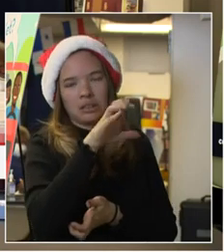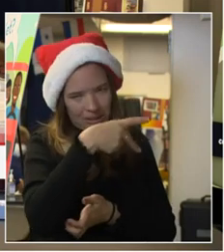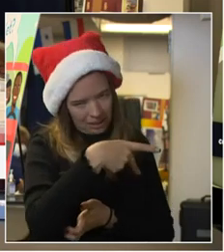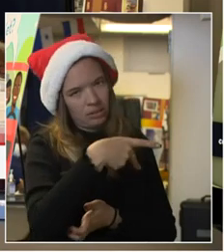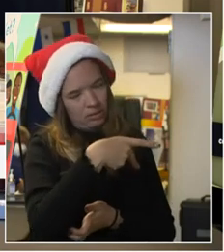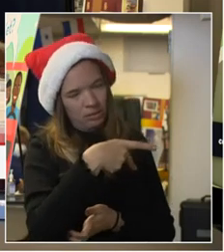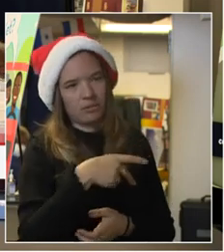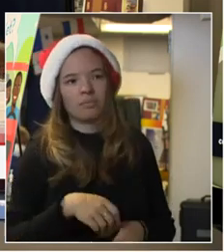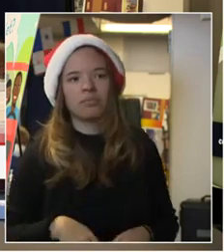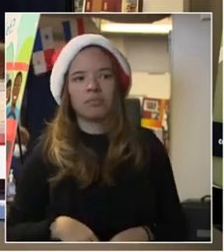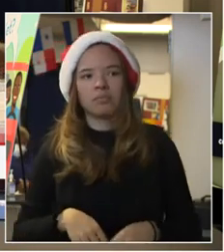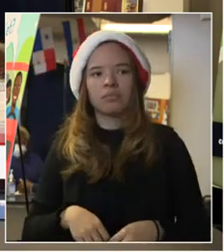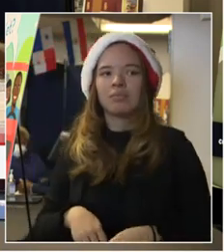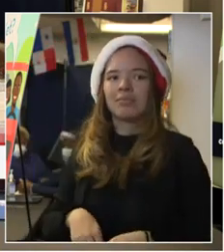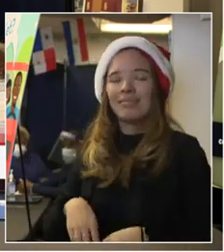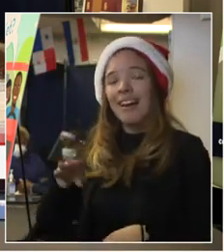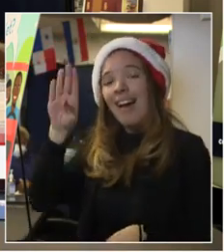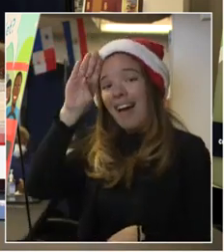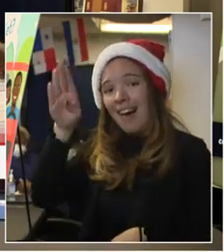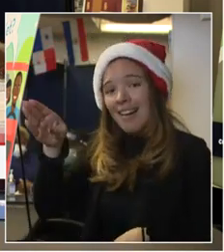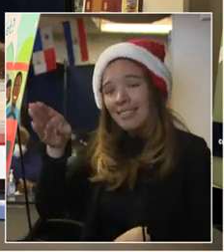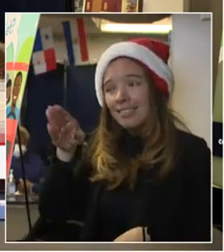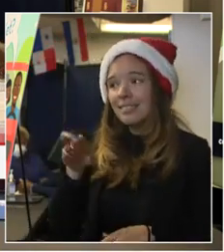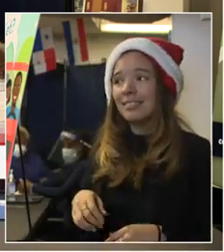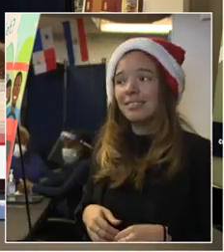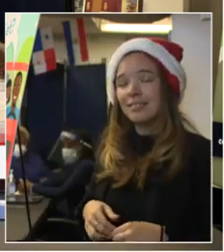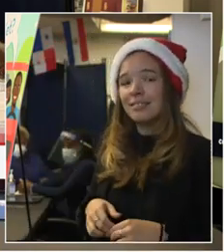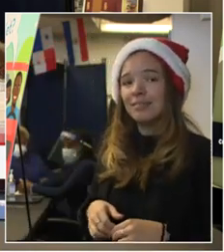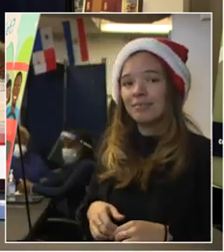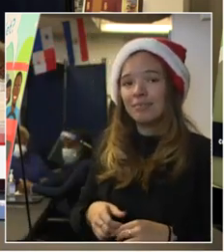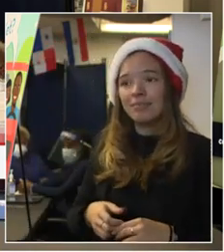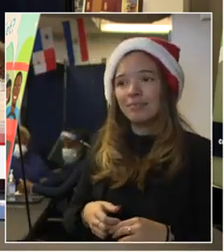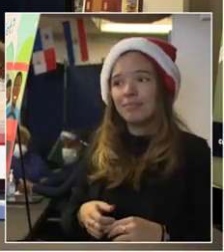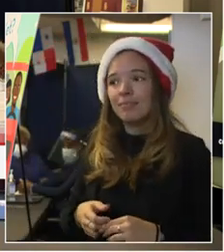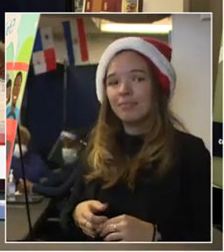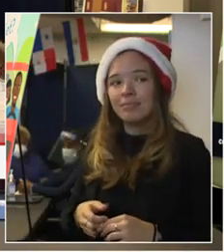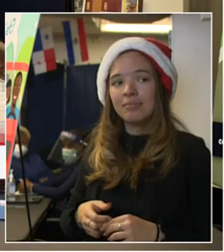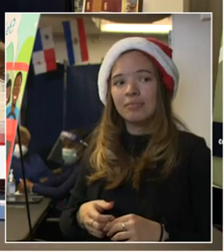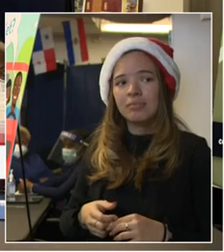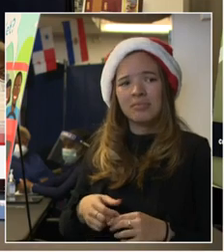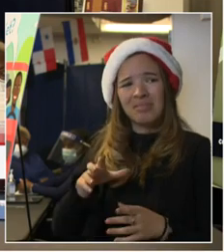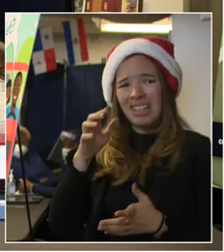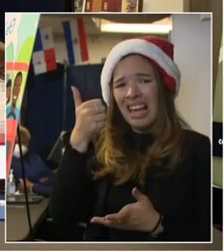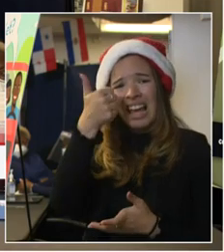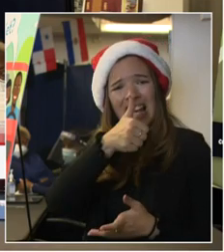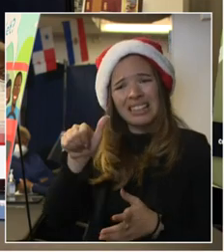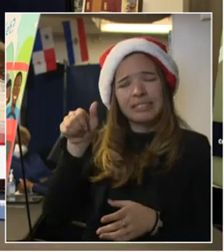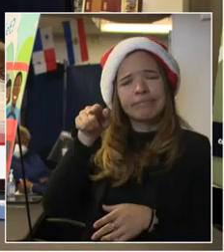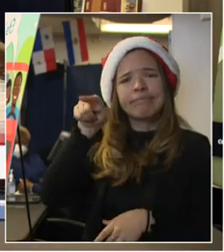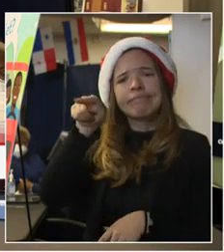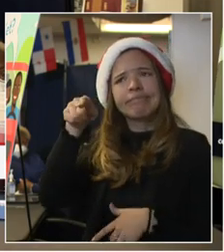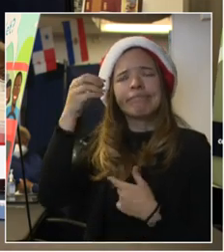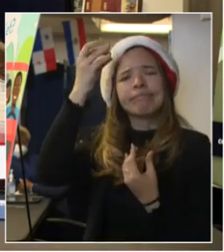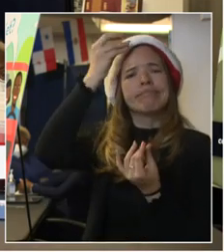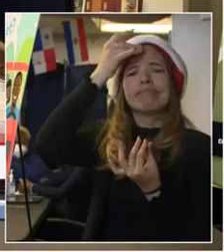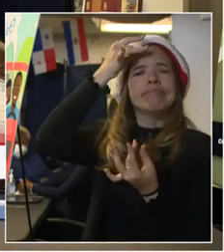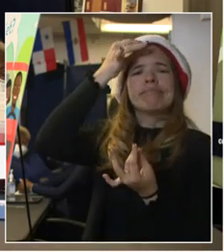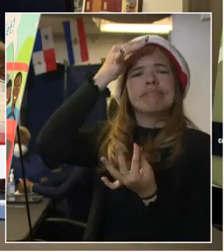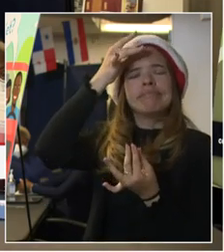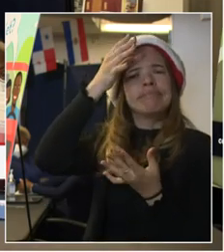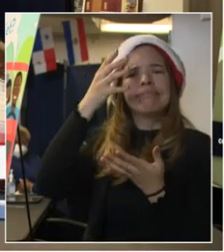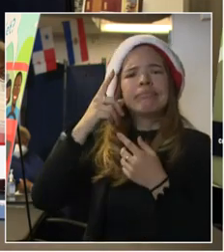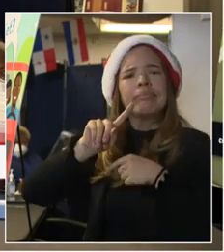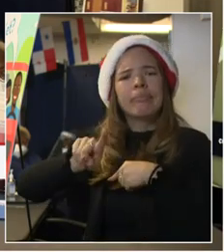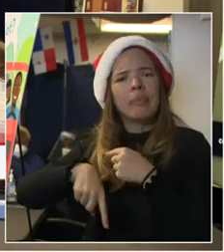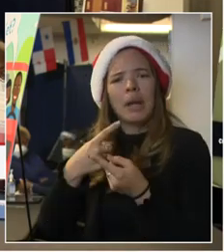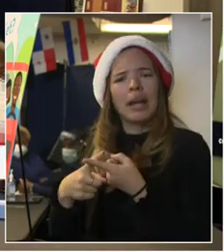Hi, Colleen Grablick with DC Assistant WAMU. Is there any consideration to instituting